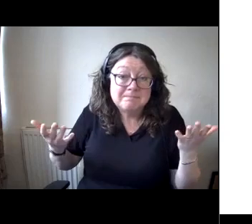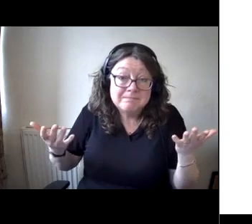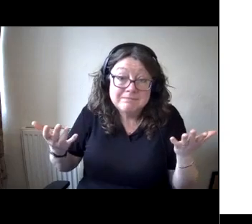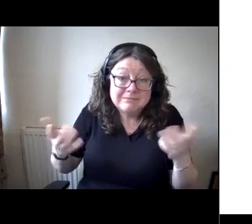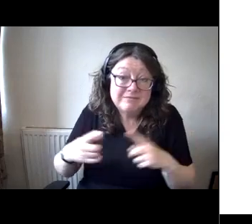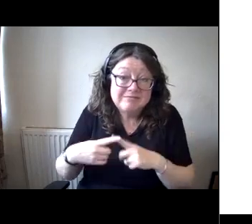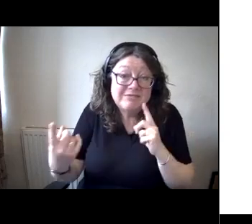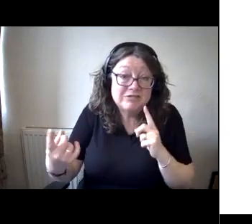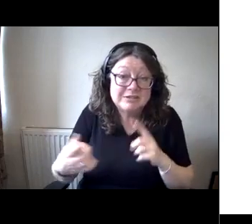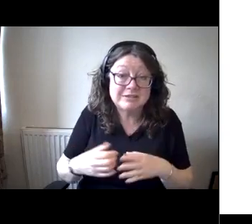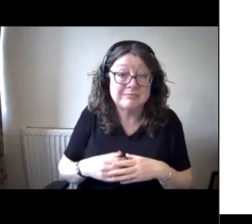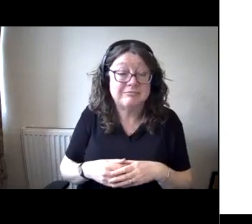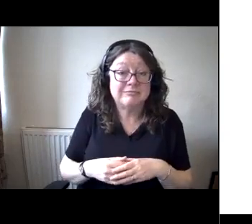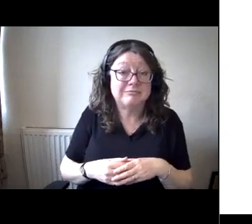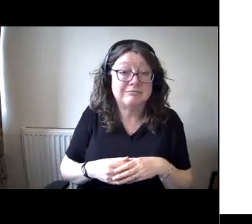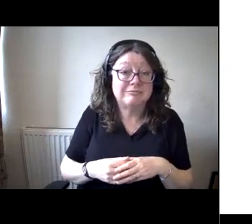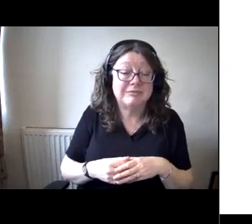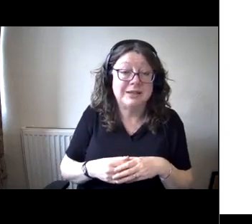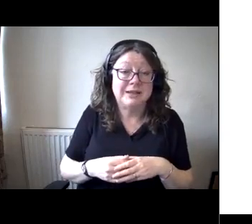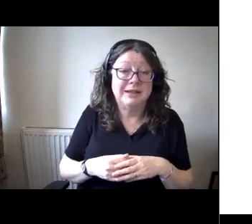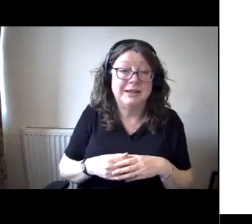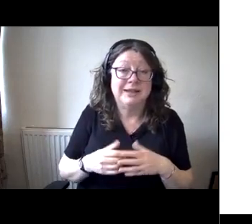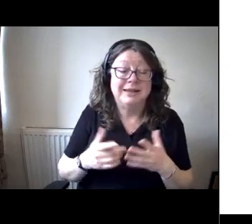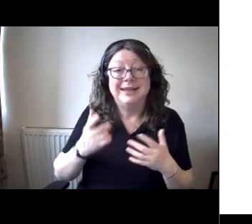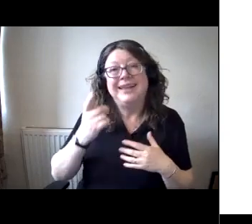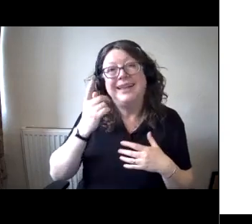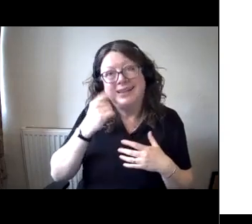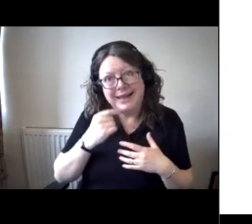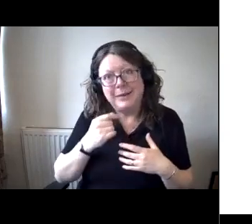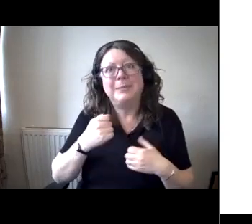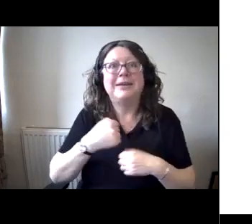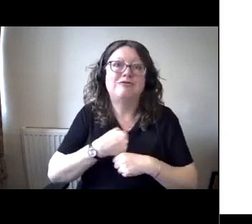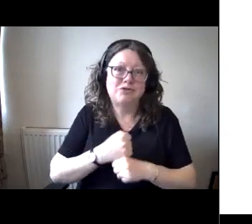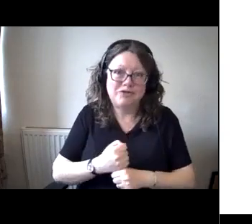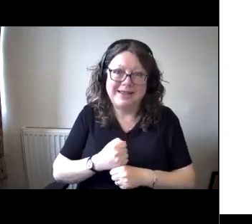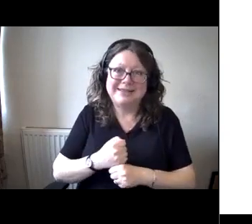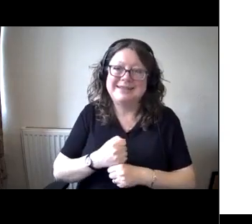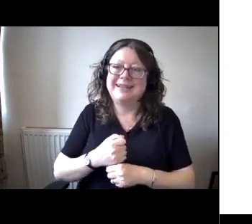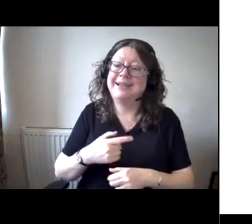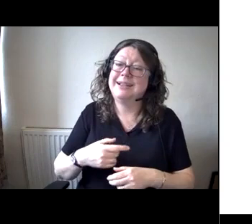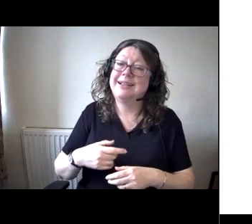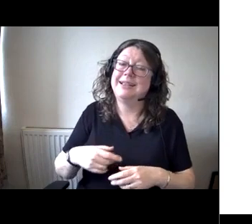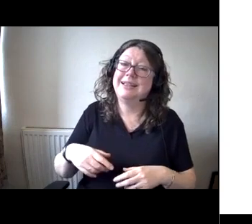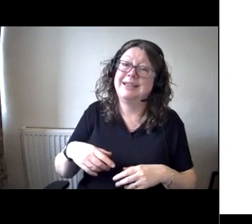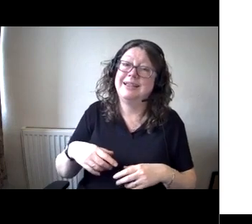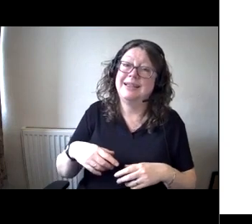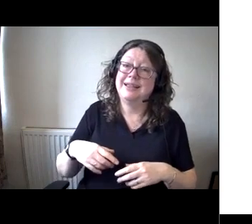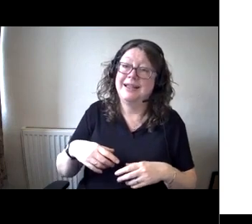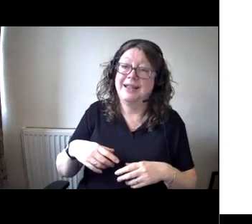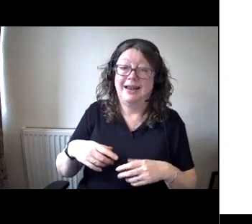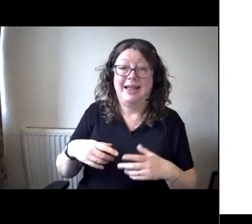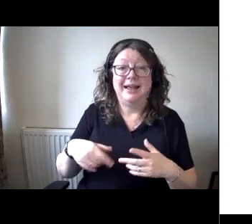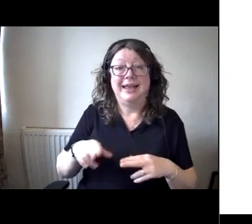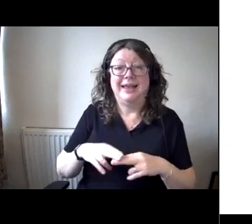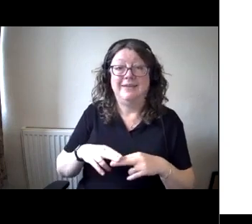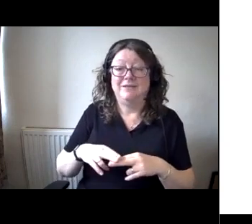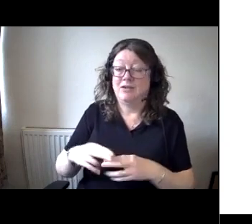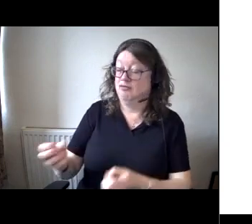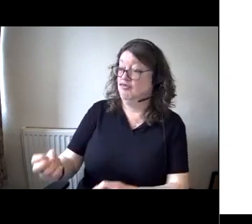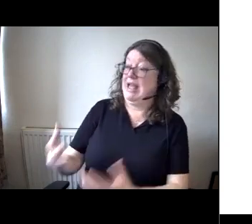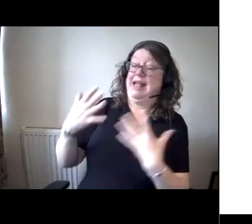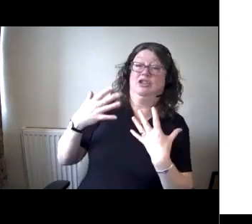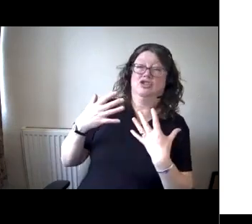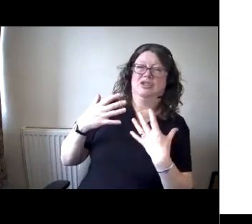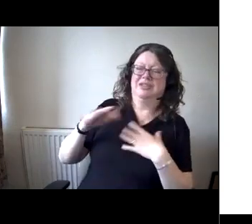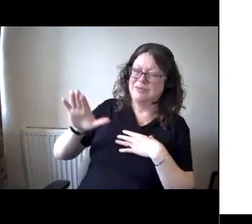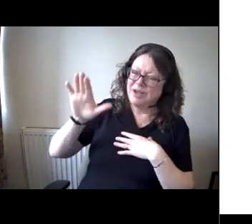most frustrating thing when you've had a reaction to something and somebody tells you, well, it's not that big a deal. Why